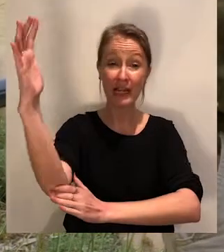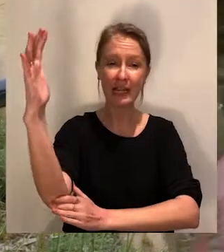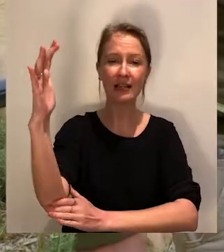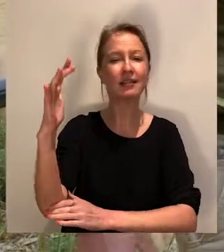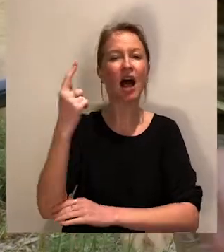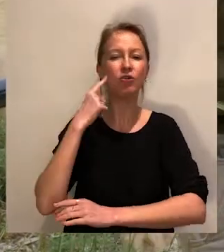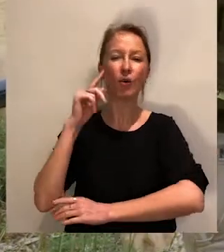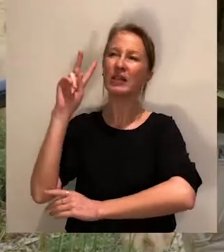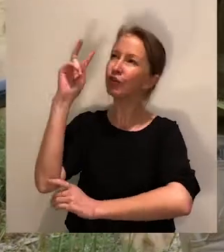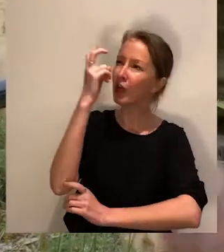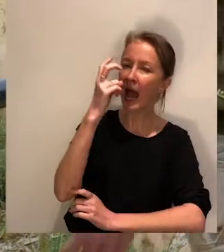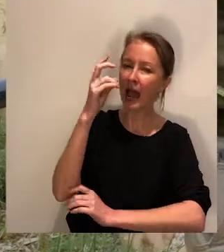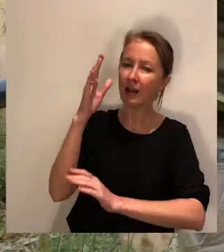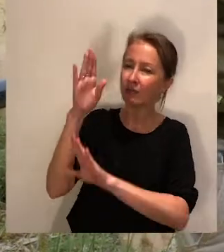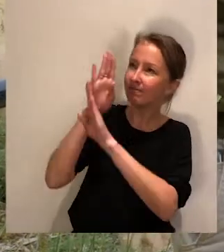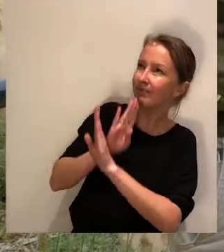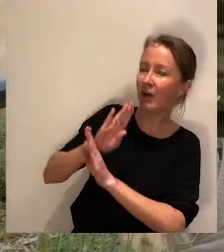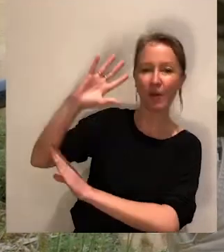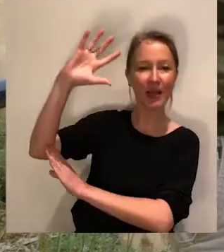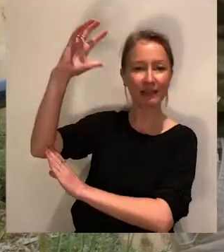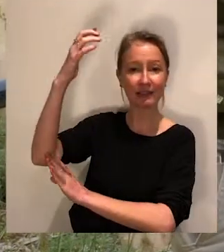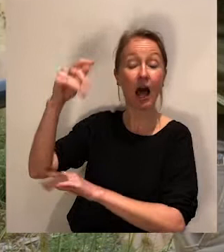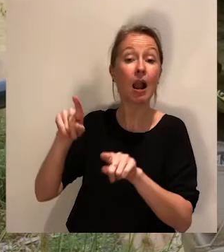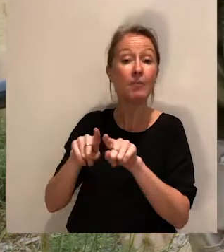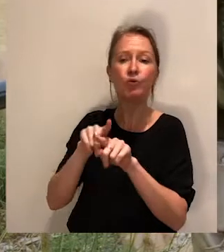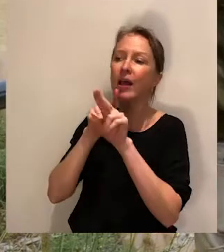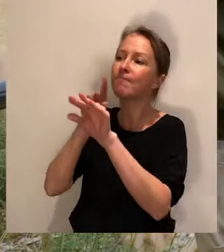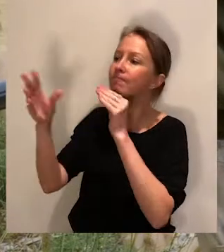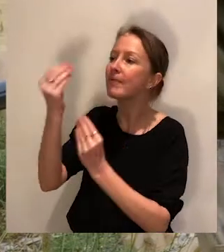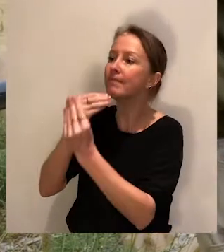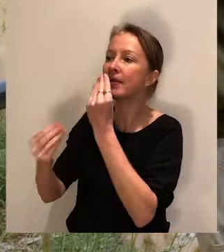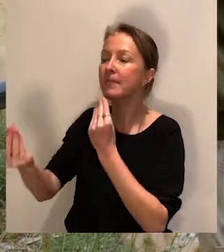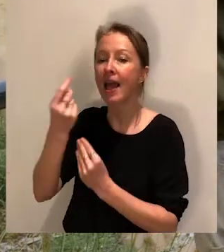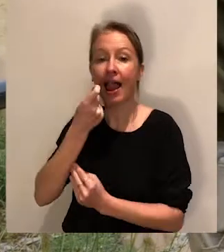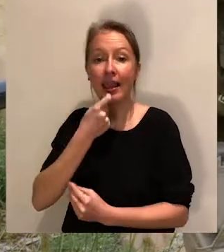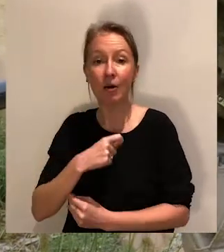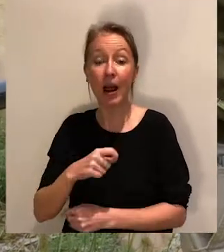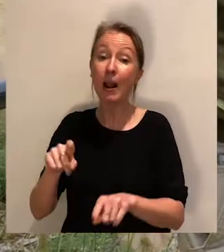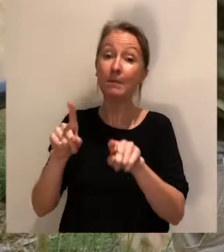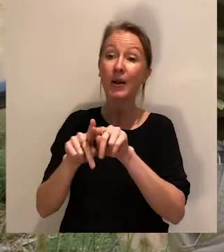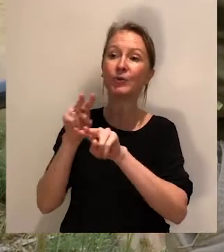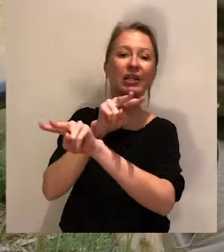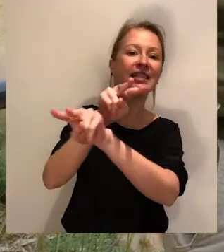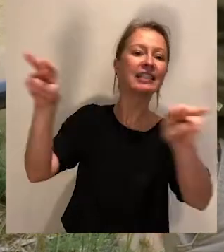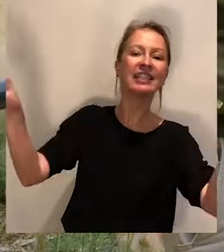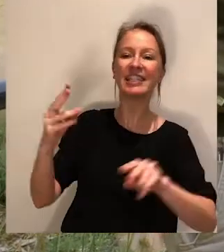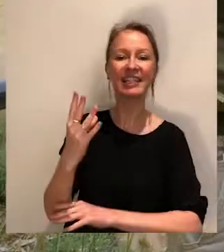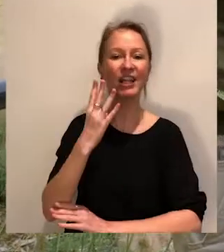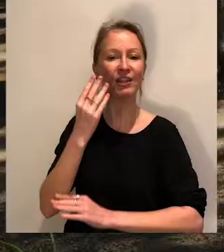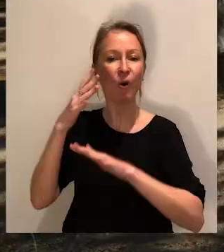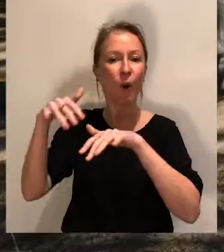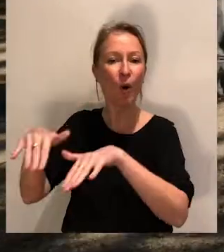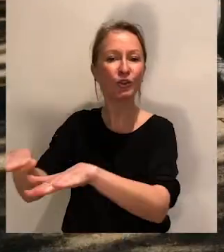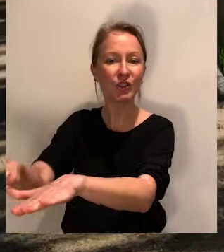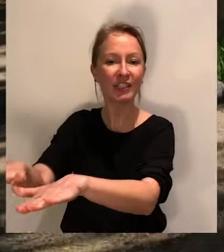natural shade and some nibbling opportunities for the giraffe. Yeah. The ocean view's still there, so that's beautiful for them. They'll be able to see the